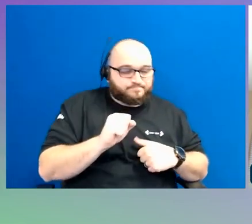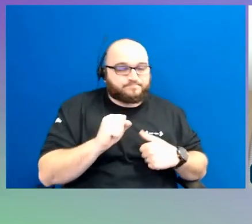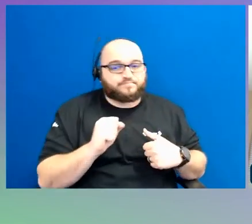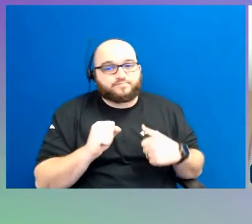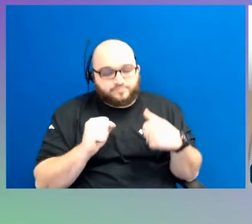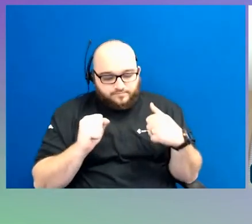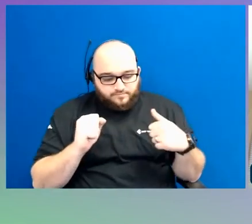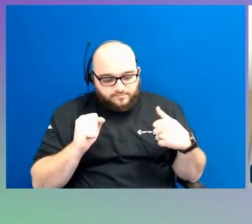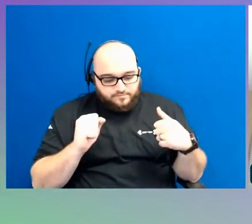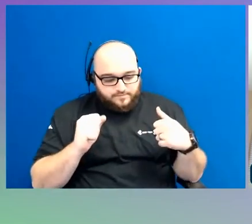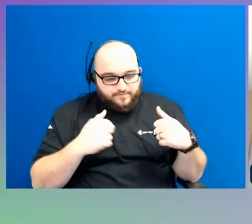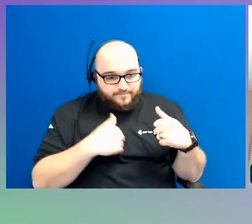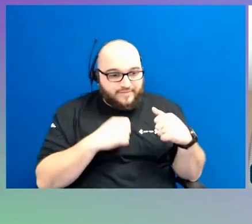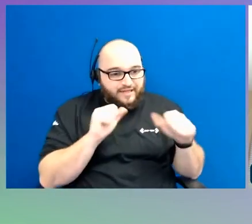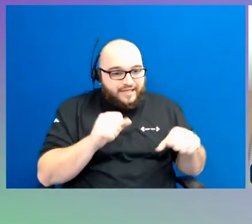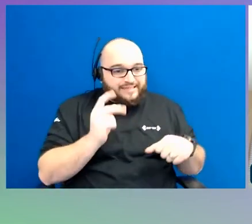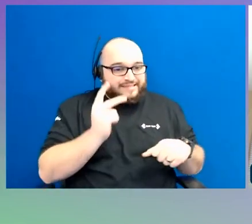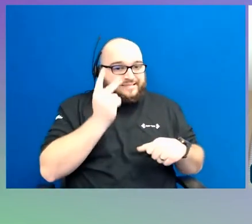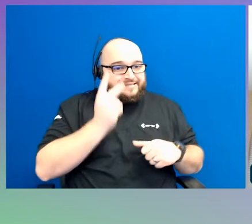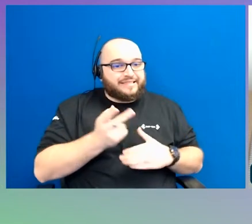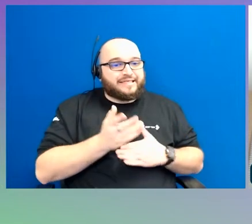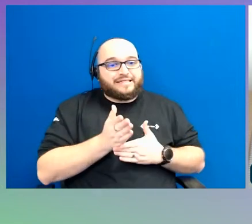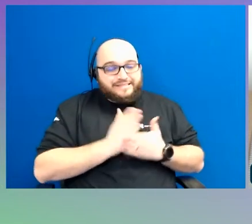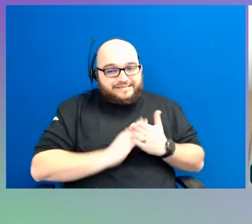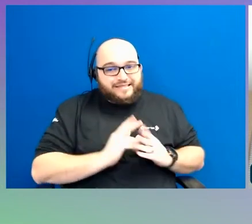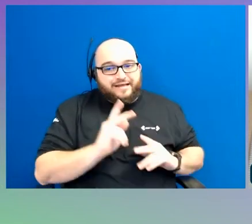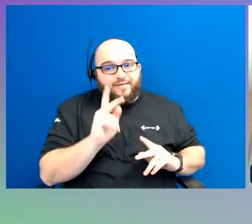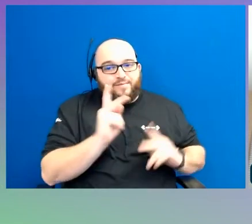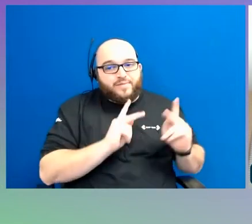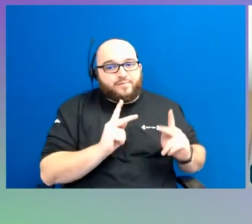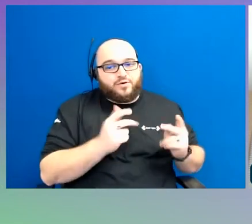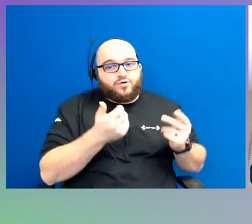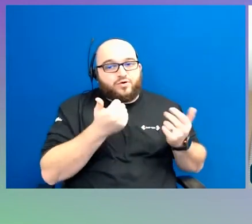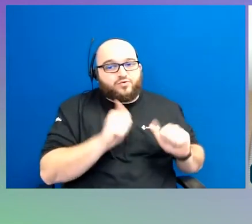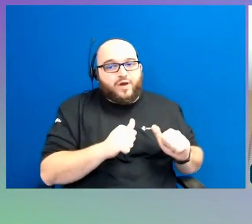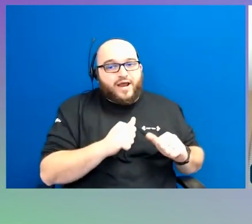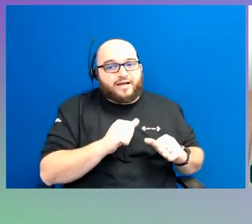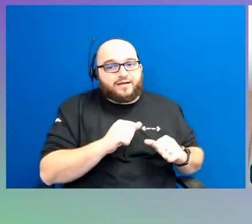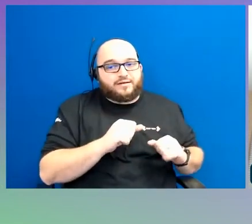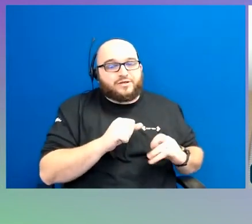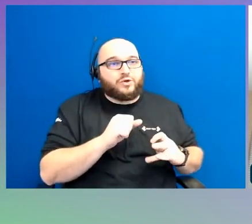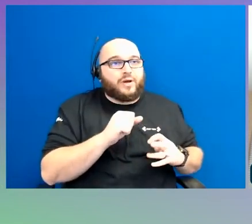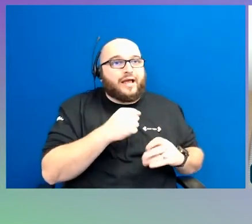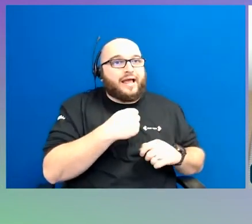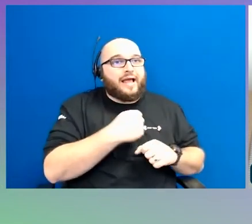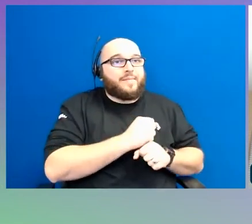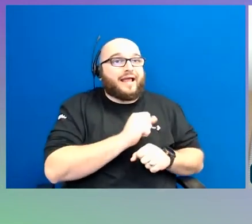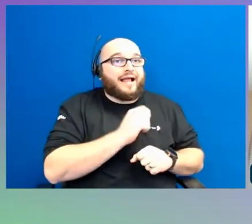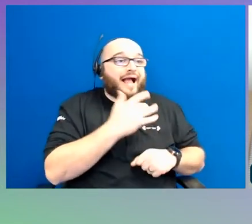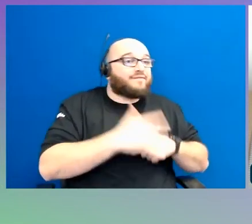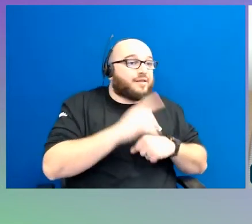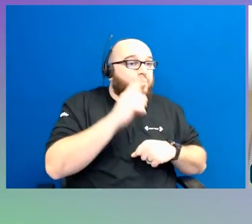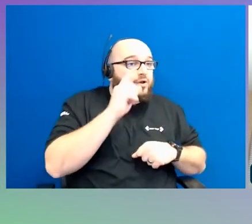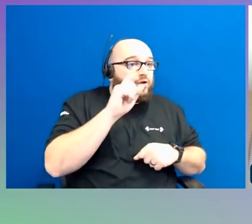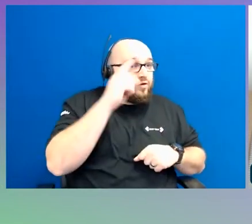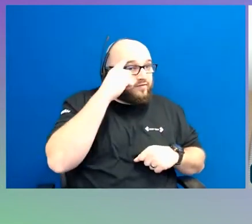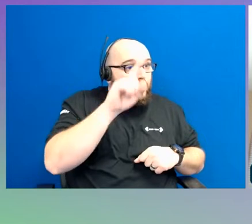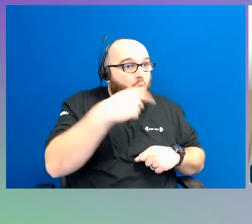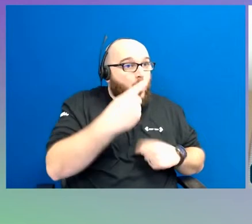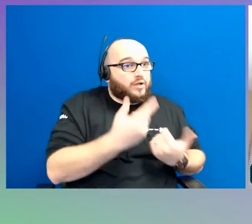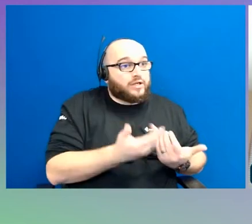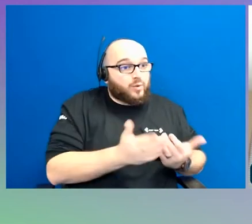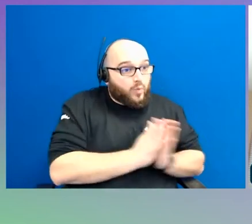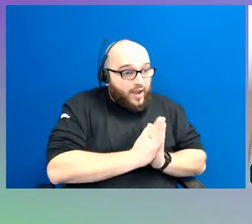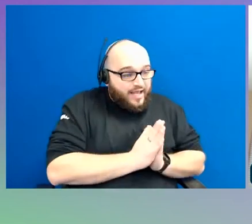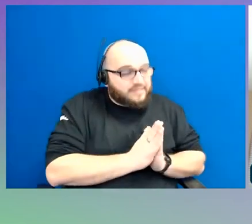can see some people trying to push for making it available only upon request, but I would argue that we shouldn't